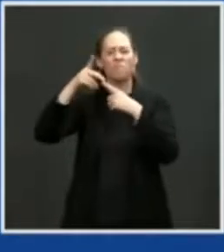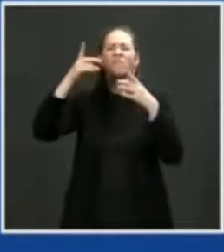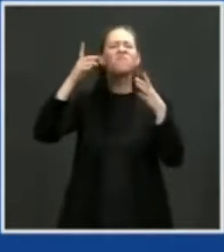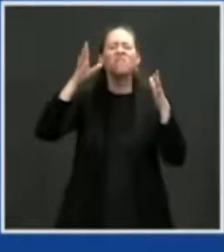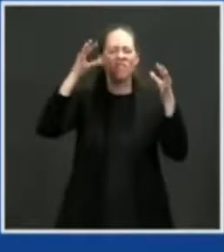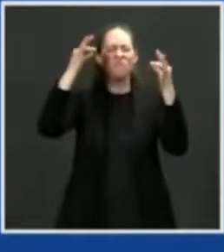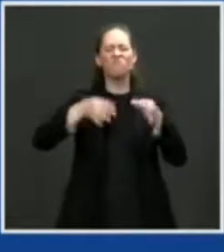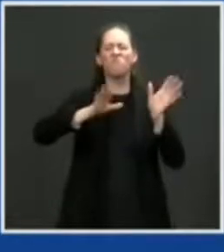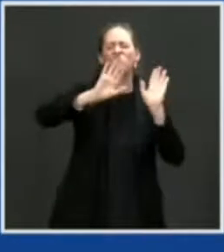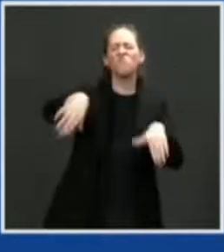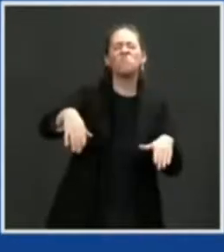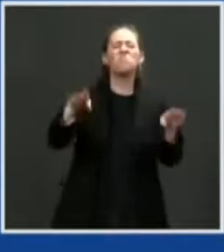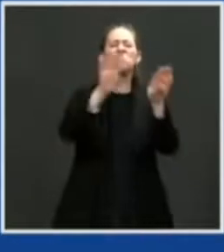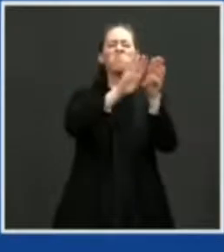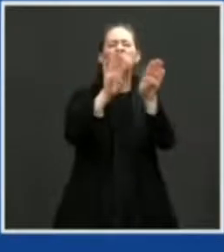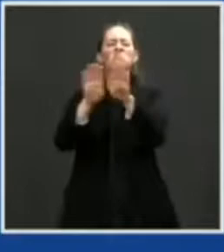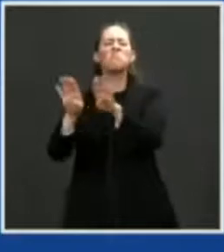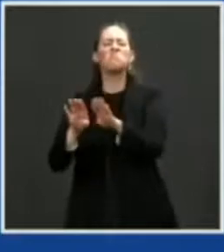dismantled is attempting to